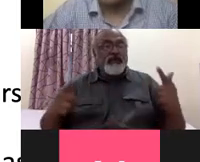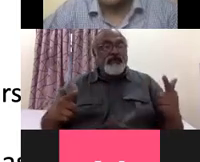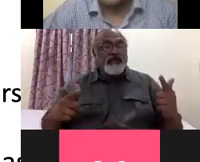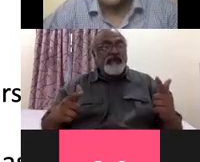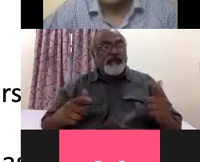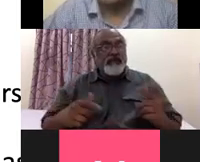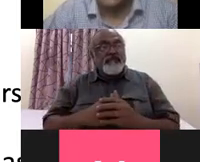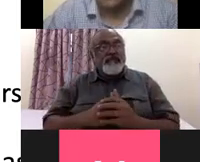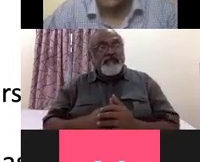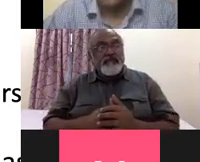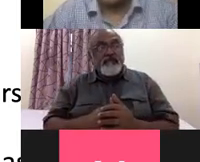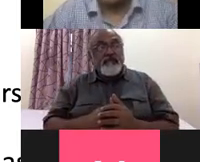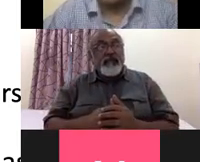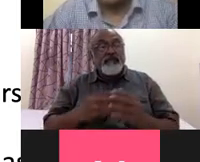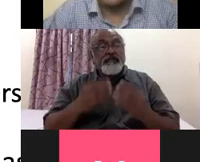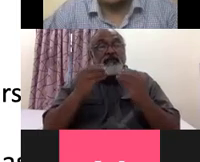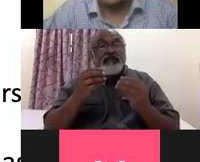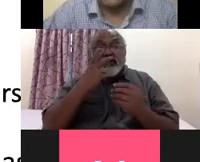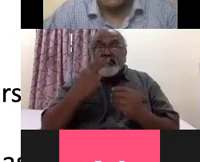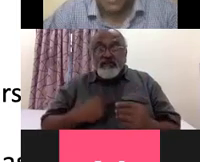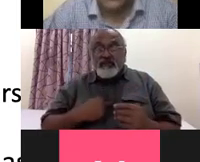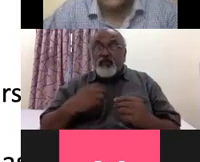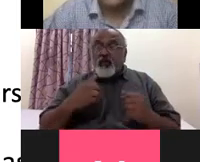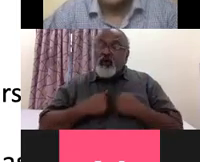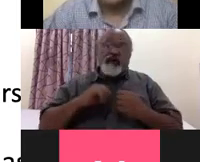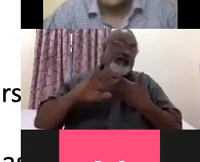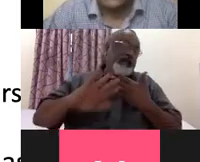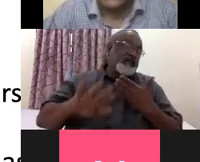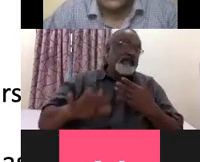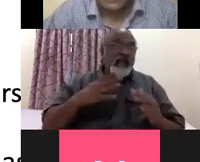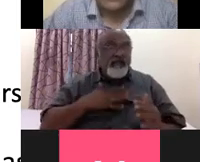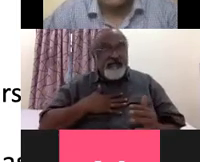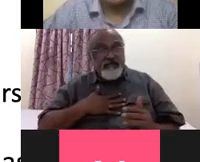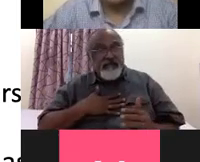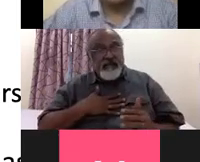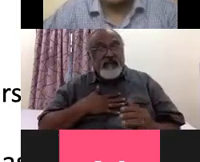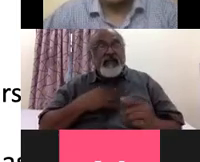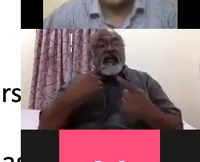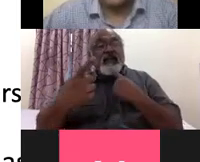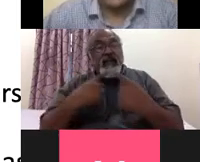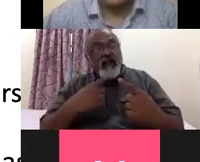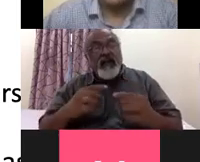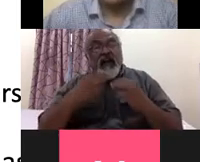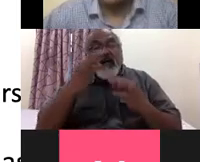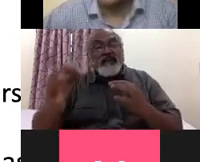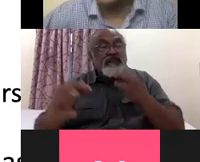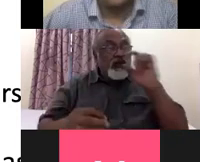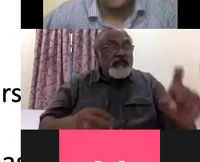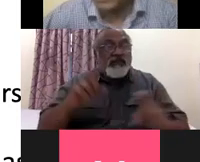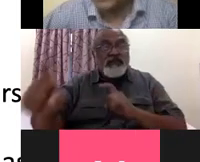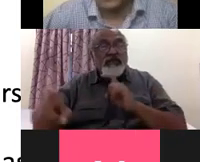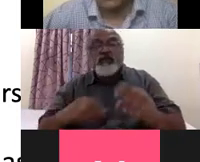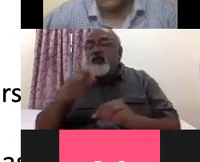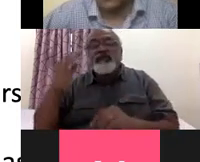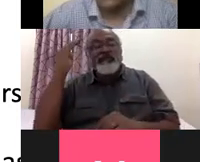We should recognize that we all, human race, are biased. Interact, ask the person the question. Don't